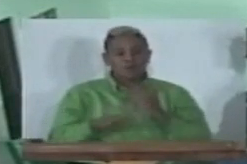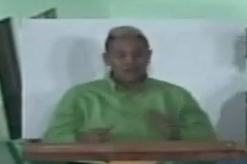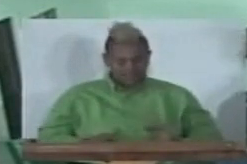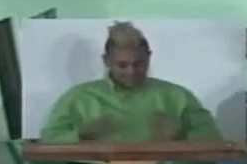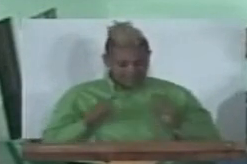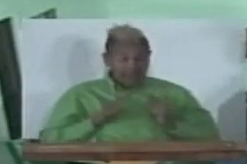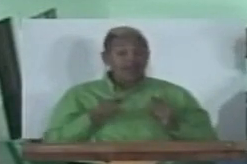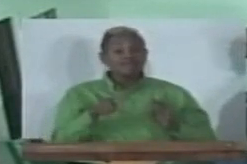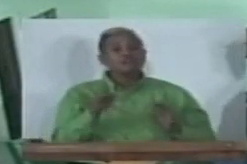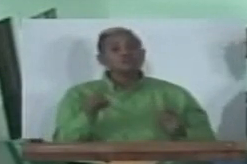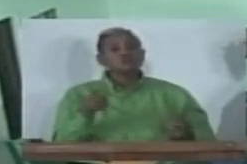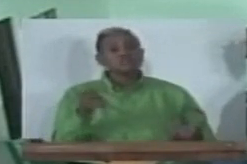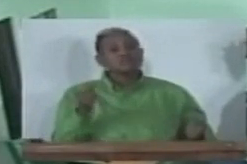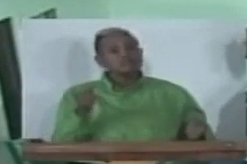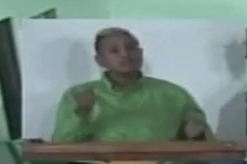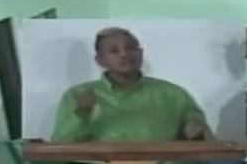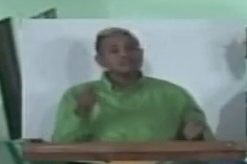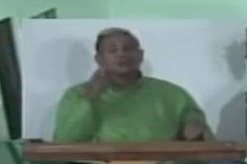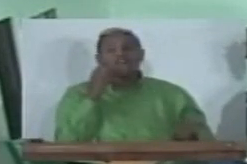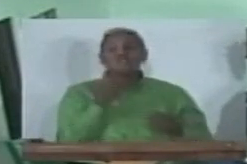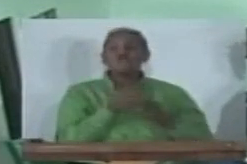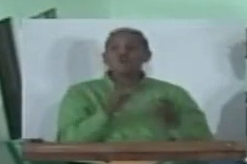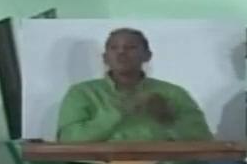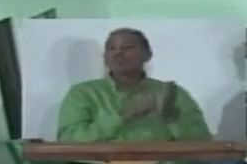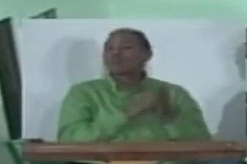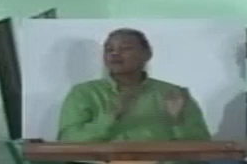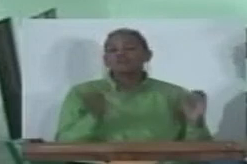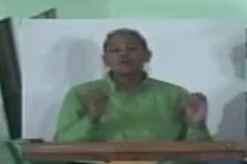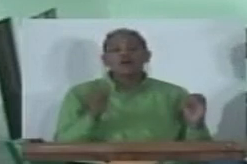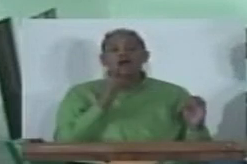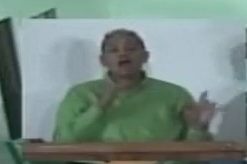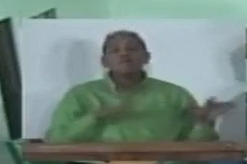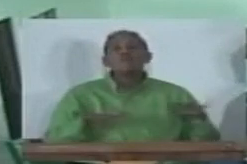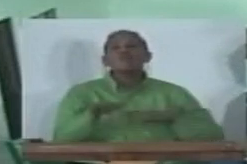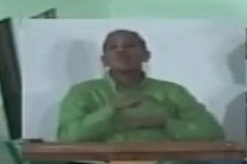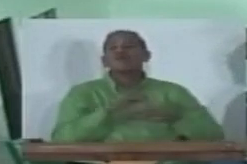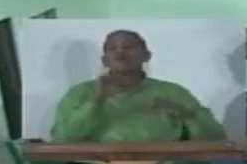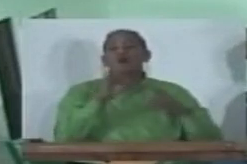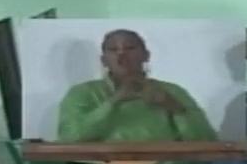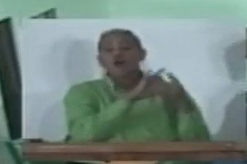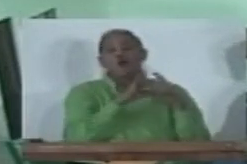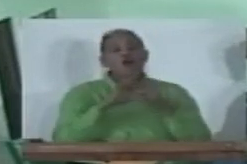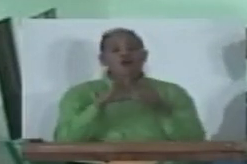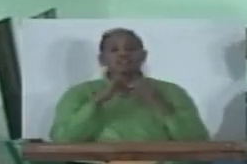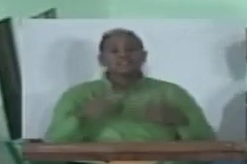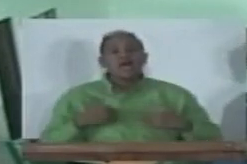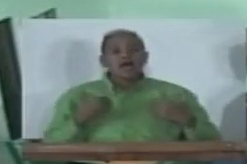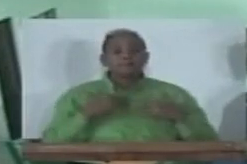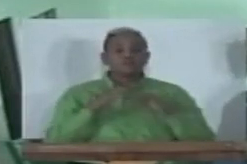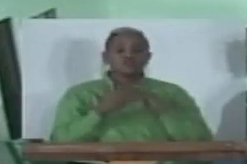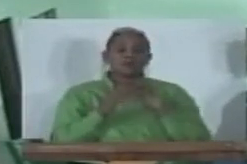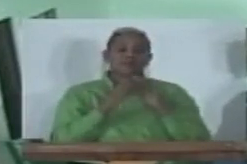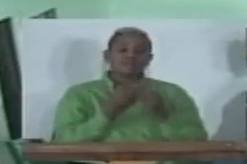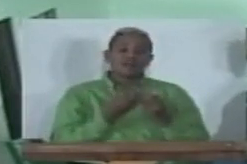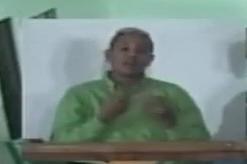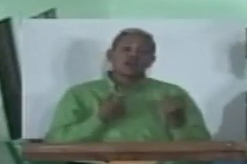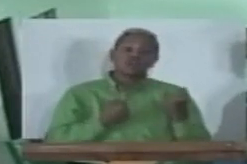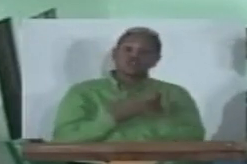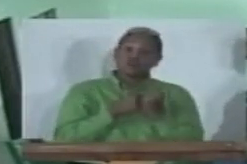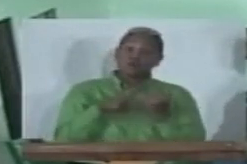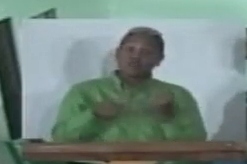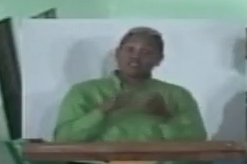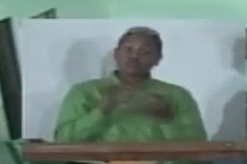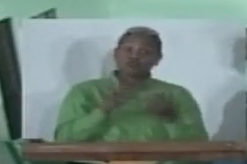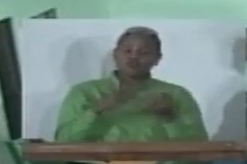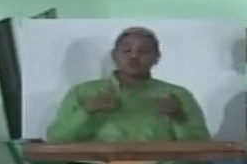they deserve, and free of discrimination, and moving in one accord as a happy Jamaican family. I support the motion.